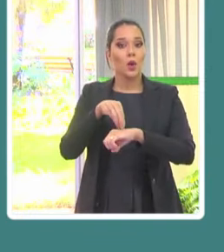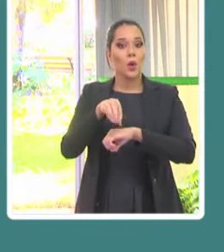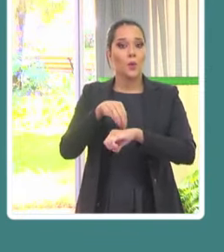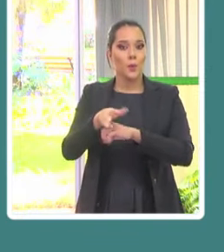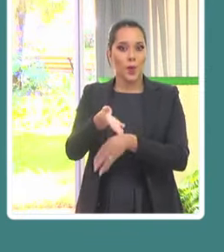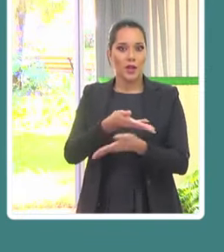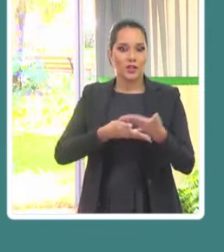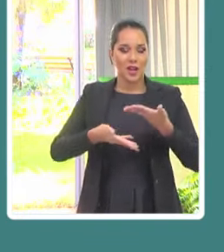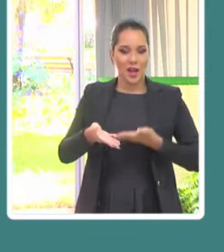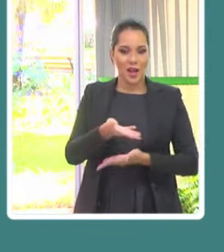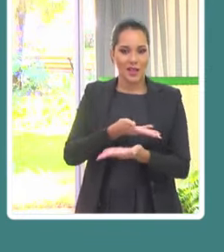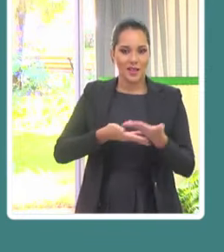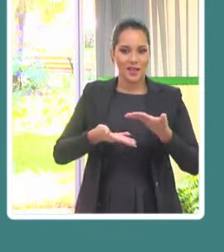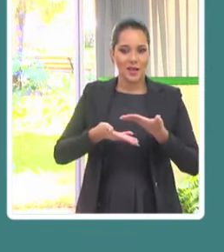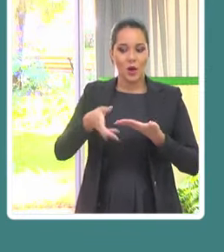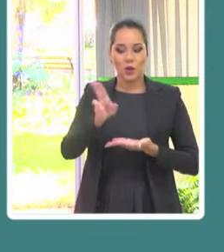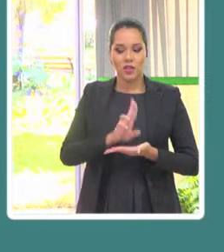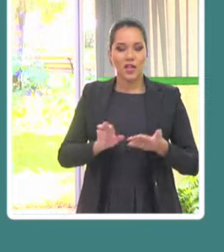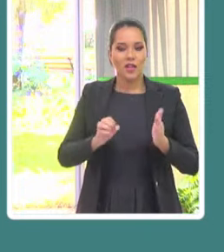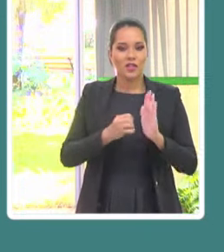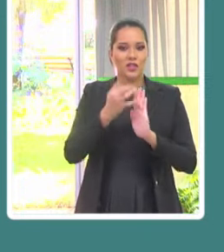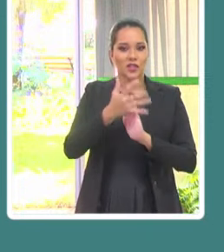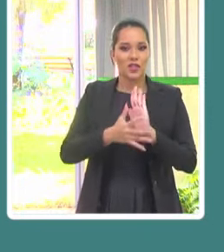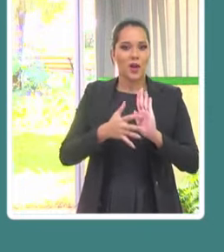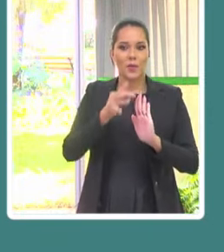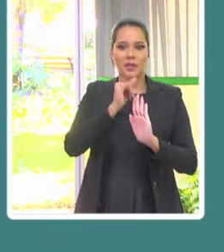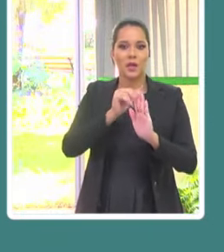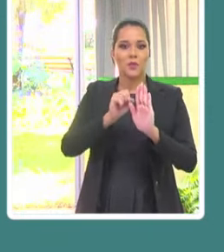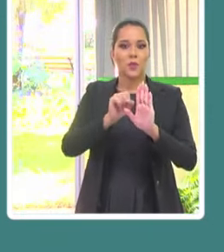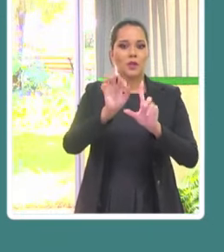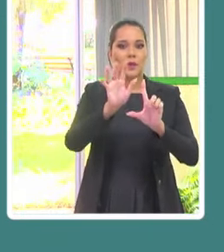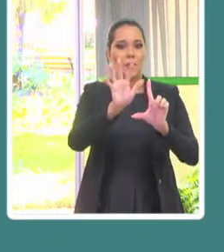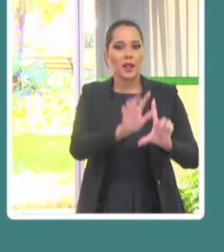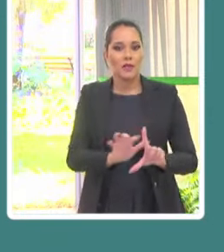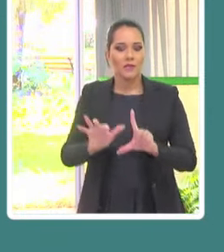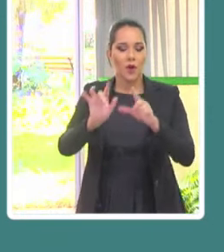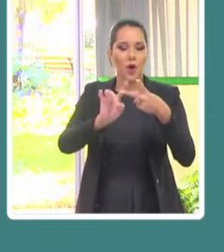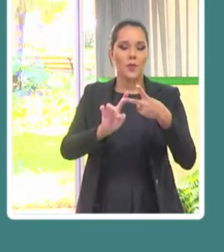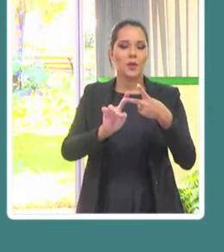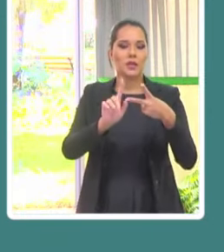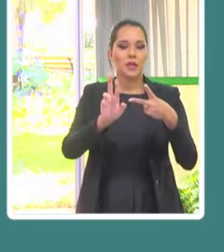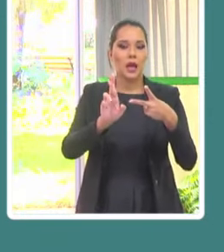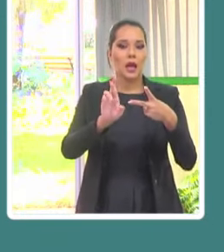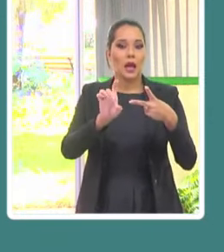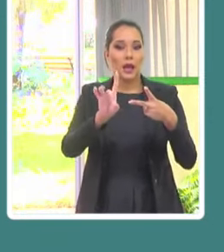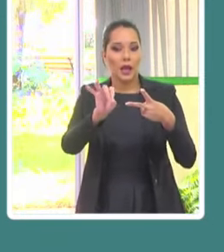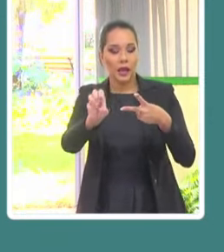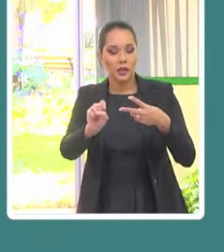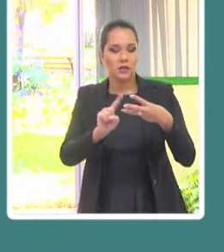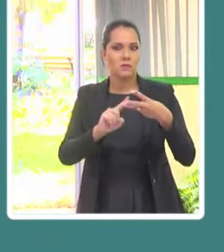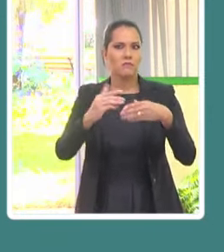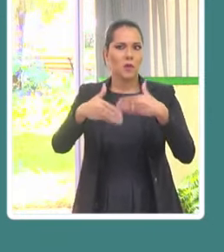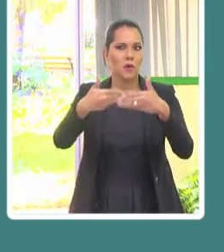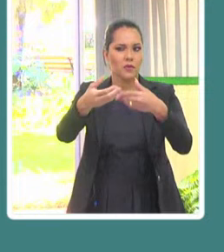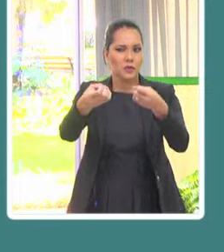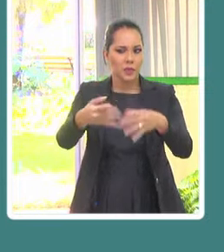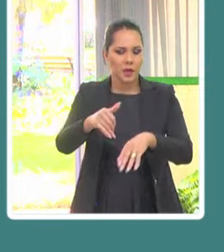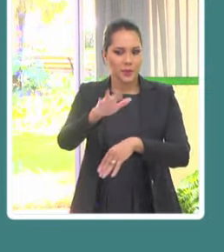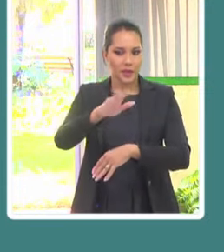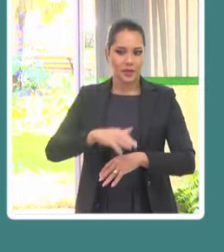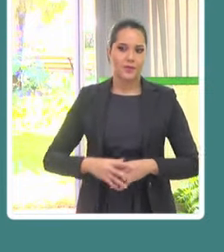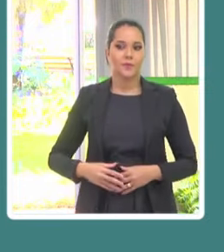Digital utilities. It could be platforms, it could be networks, and I'll come to that later. It is powered